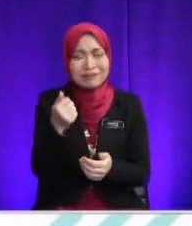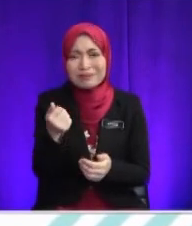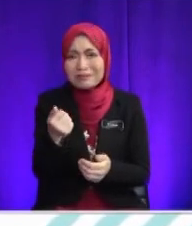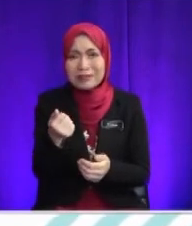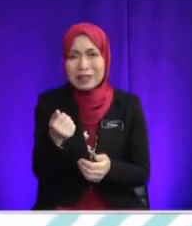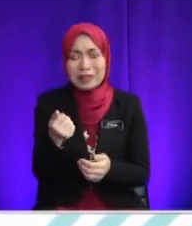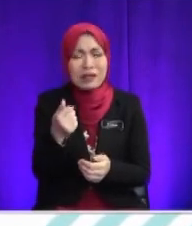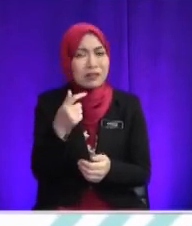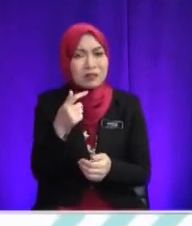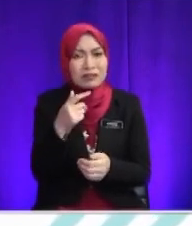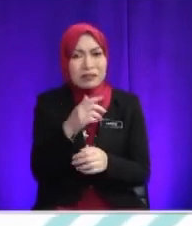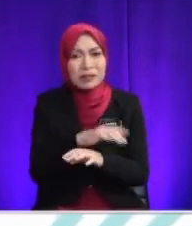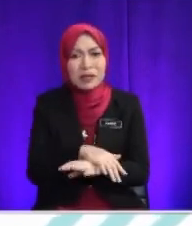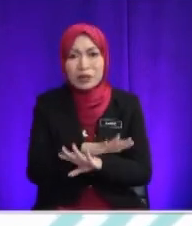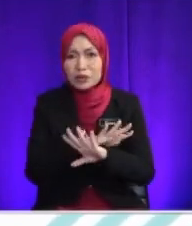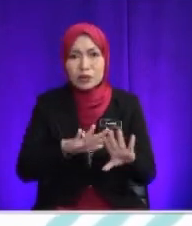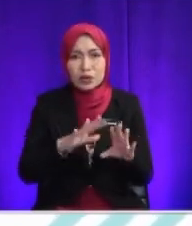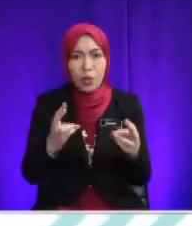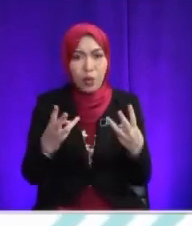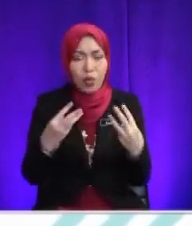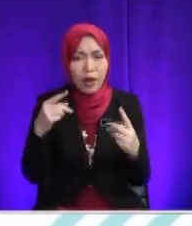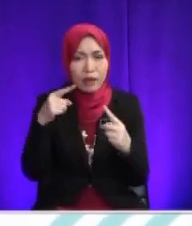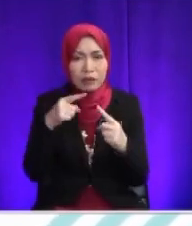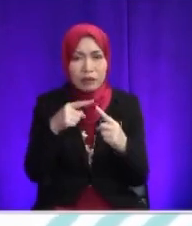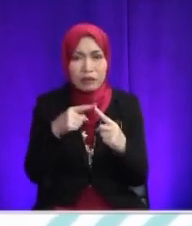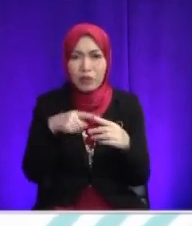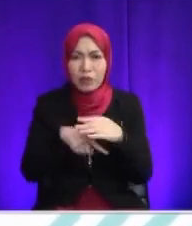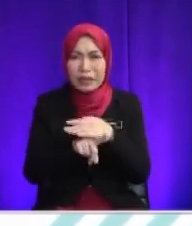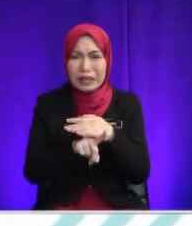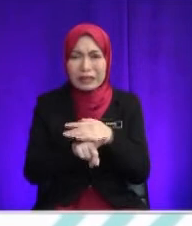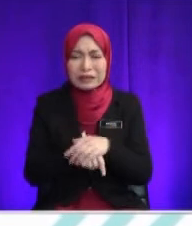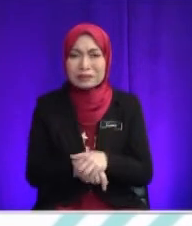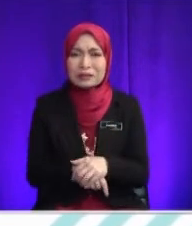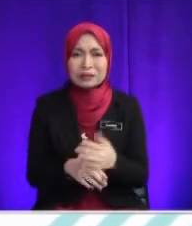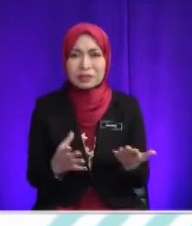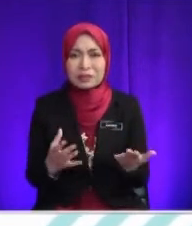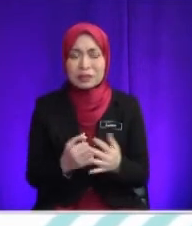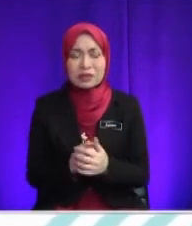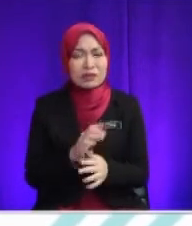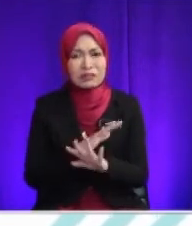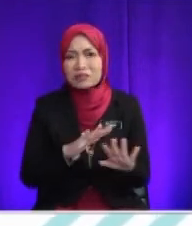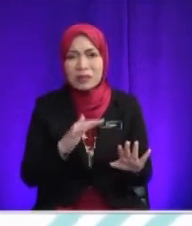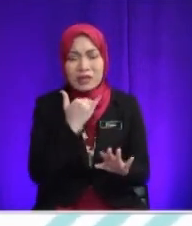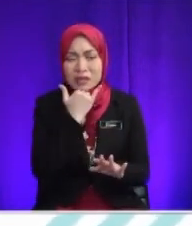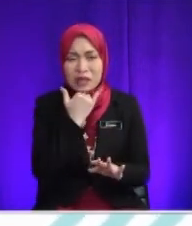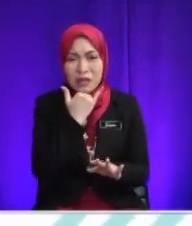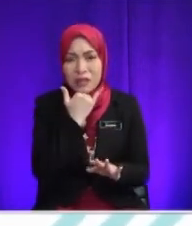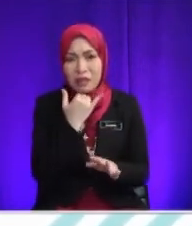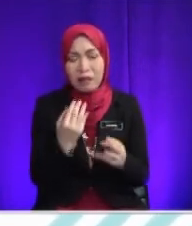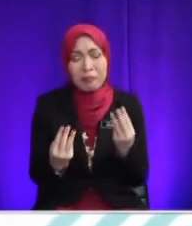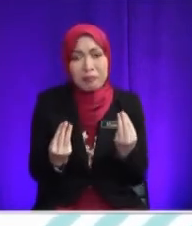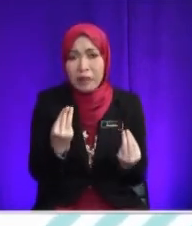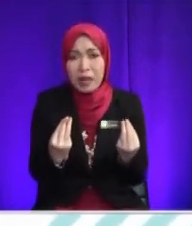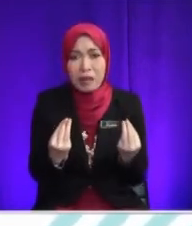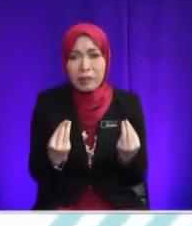agree that 5 years is hardly adequate for causing the death of two innocent people, though. I'm sure they'll reconsider